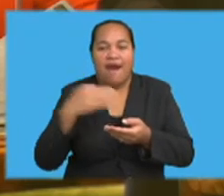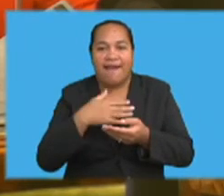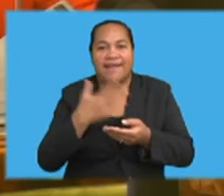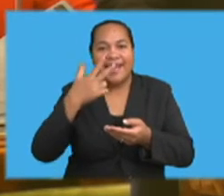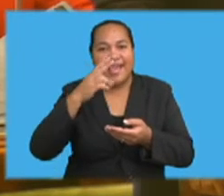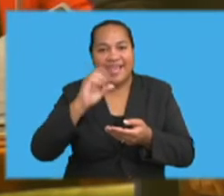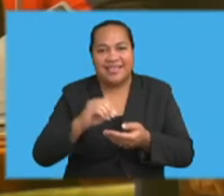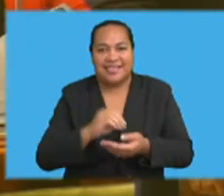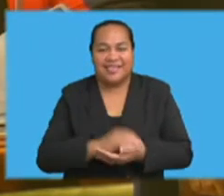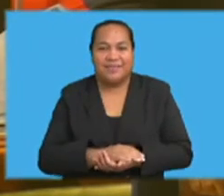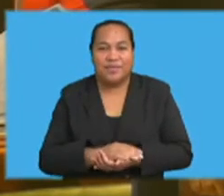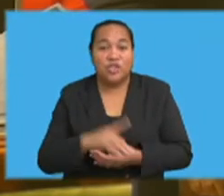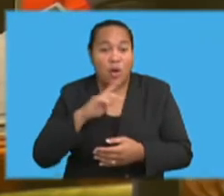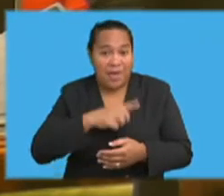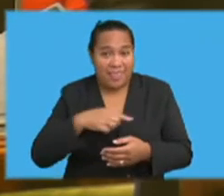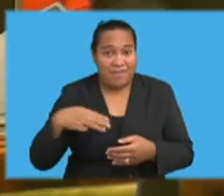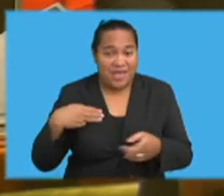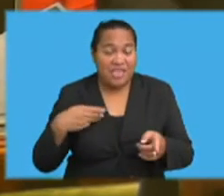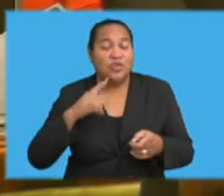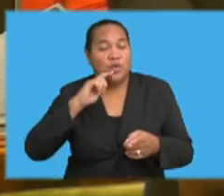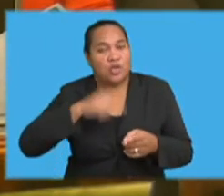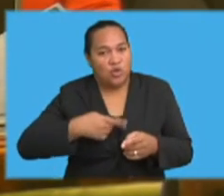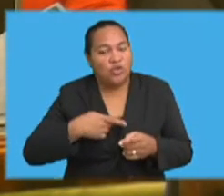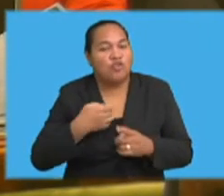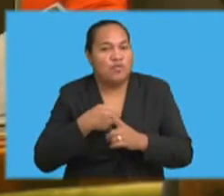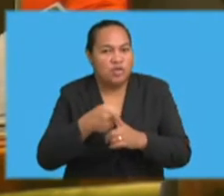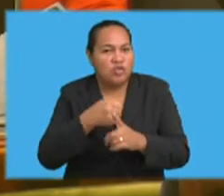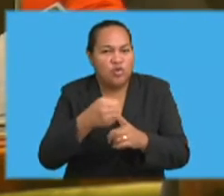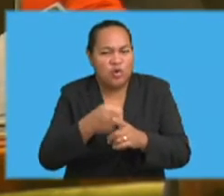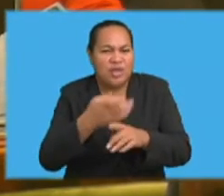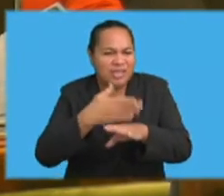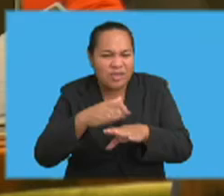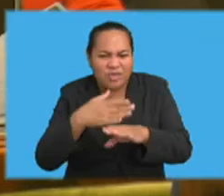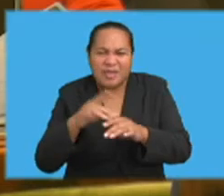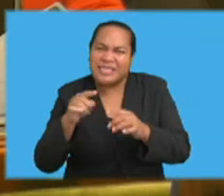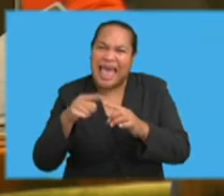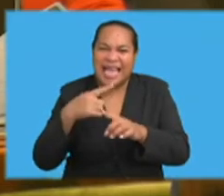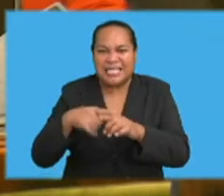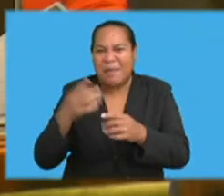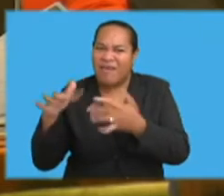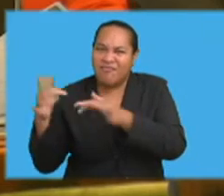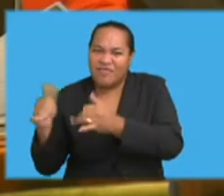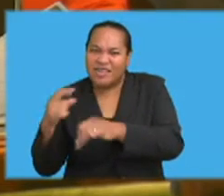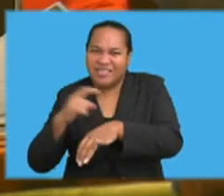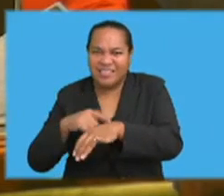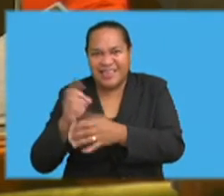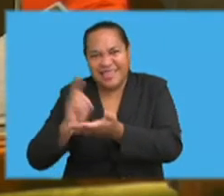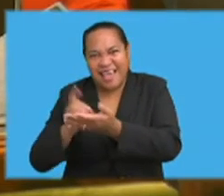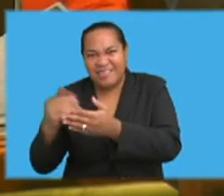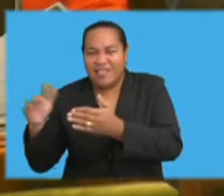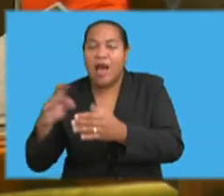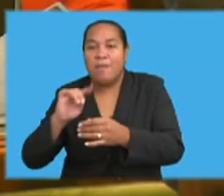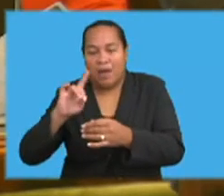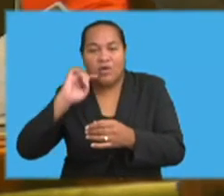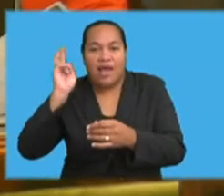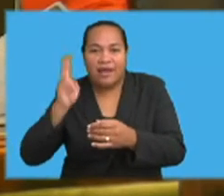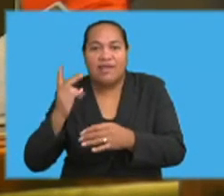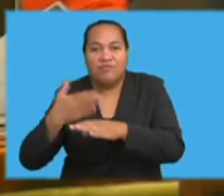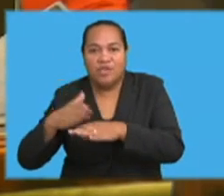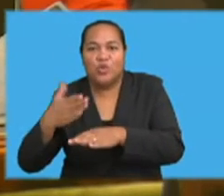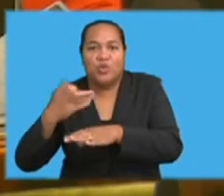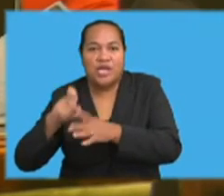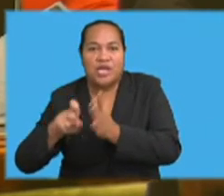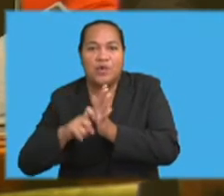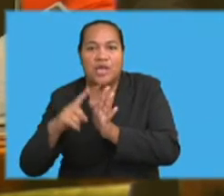1,480. The Ministry will continue, Madam Speaker, to pursue the renewal of all expired leases in this financial year. Madam Speaker, furthermore, the